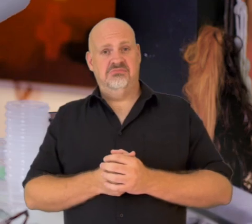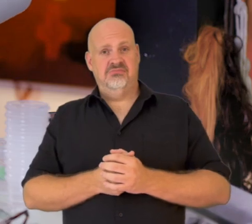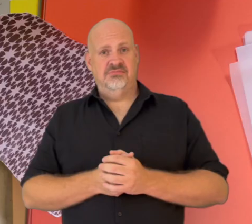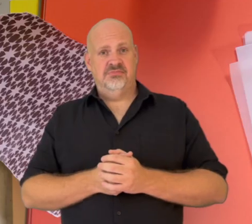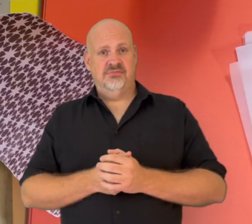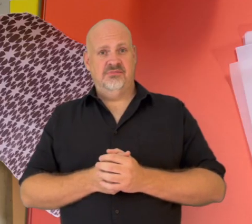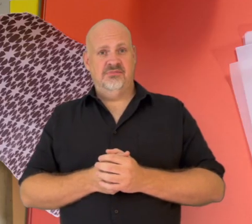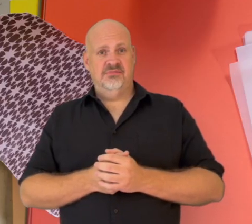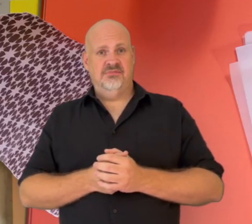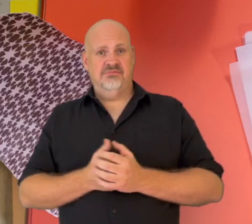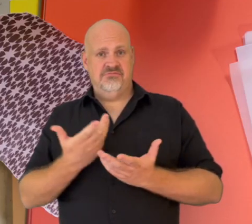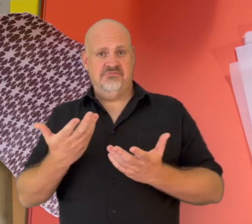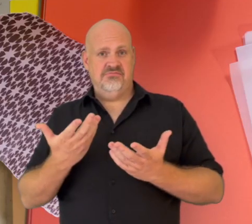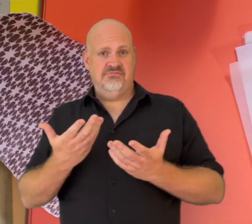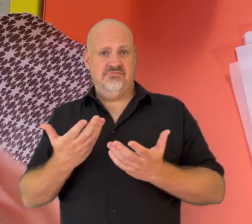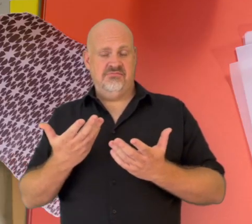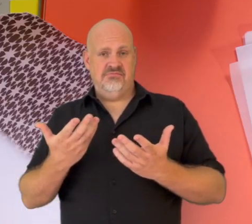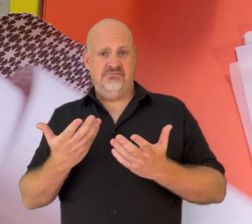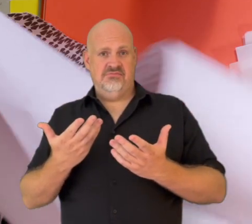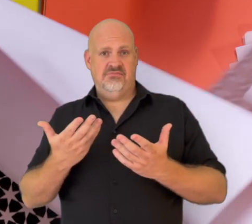lay it on top of a flat colour like this,